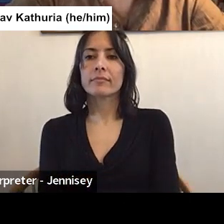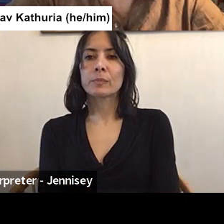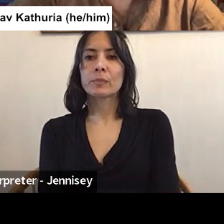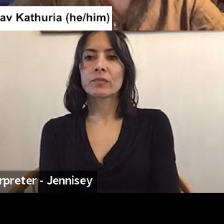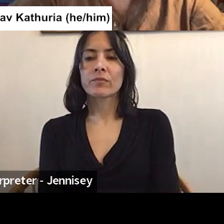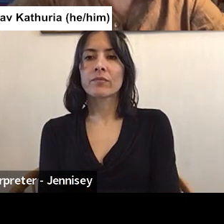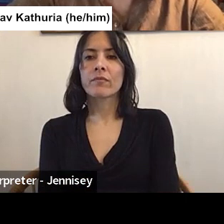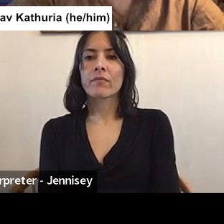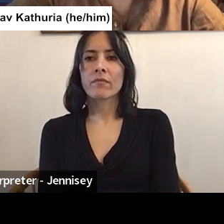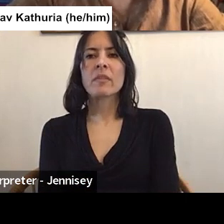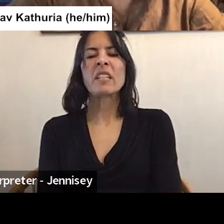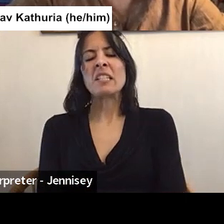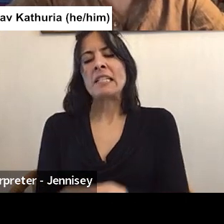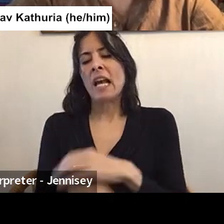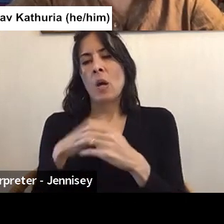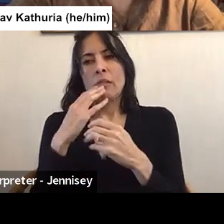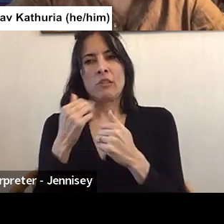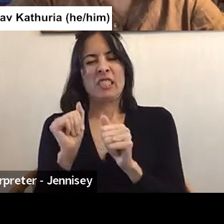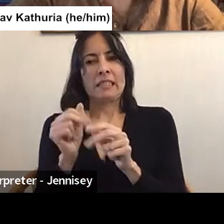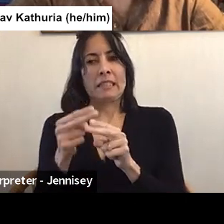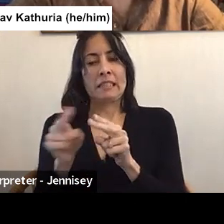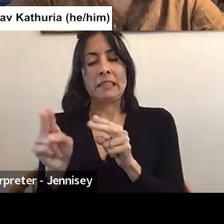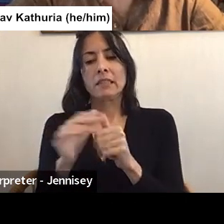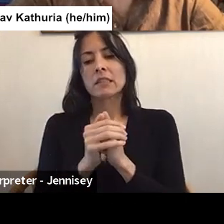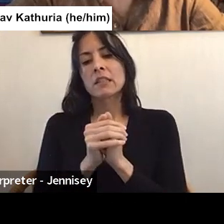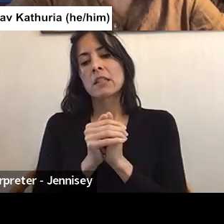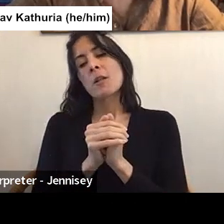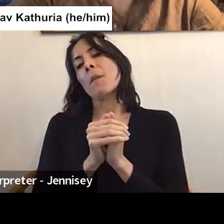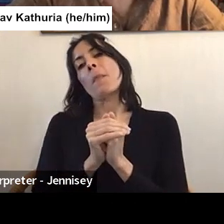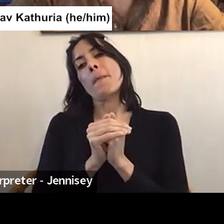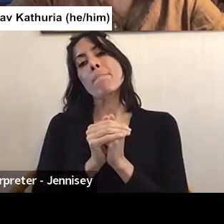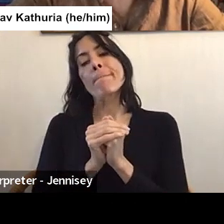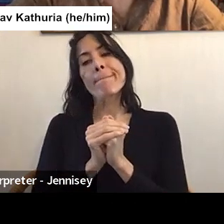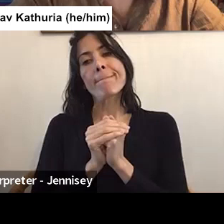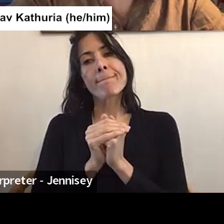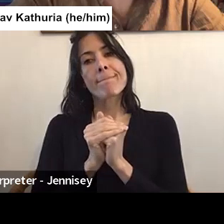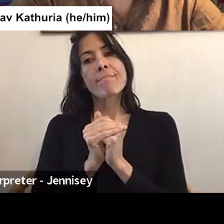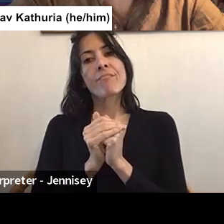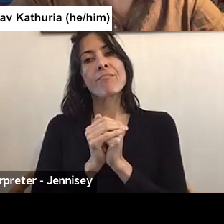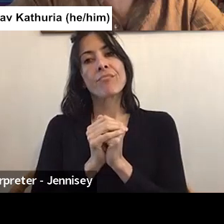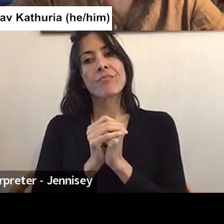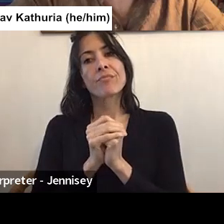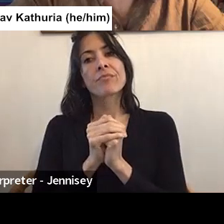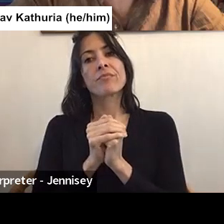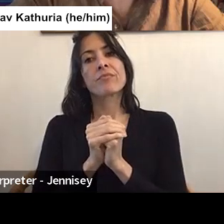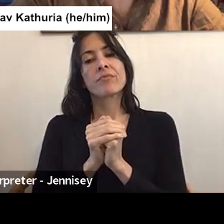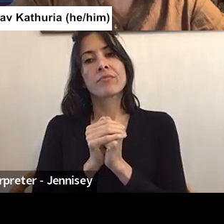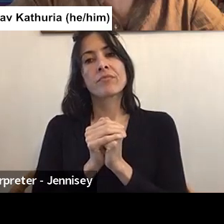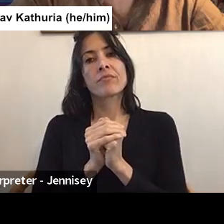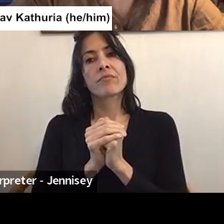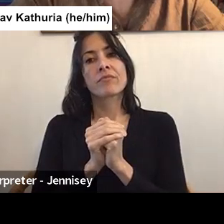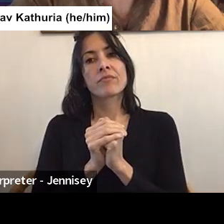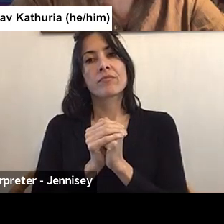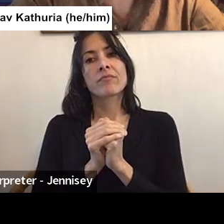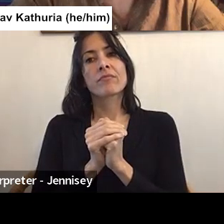I'll be as brief as possible. Our work lives in, our everyday work lives in this same